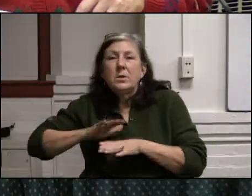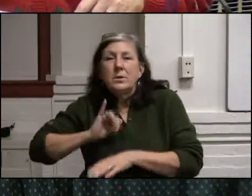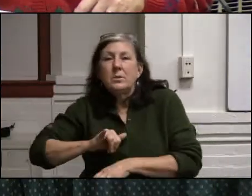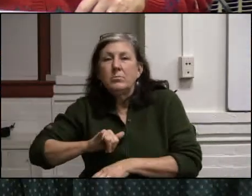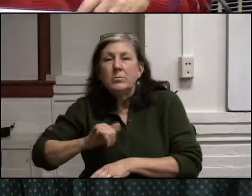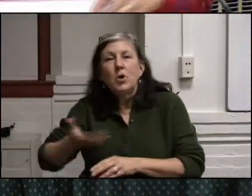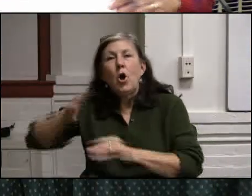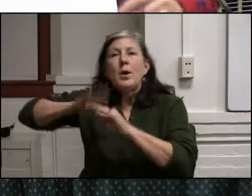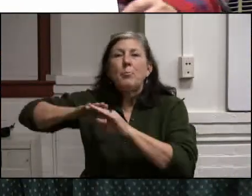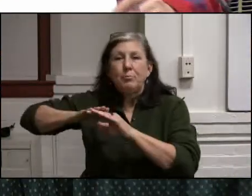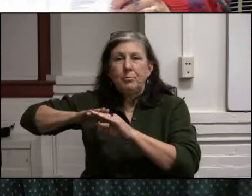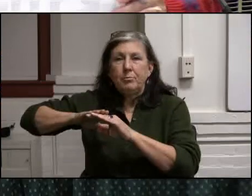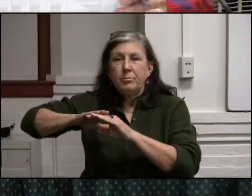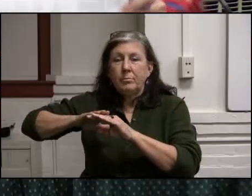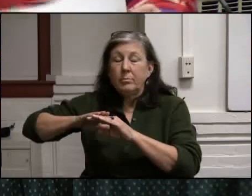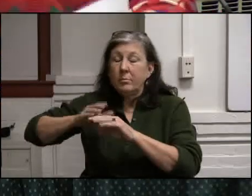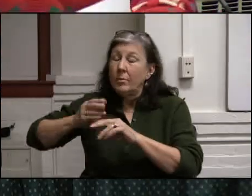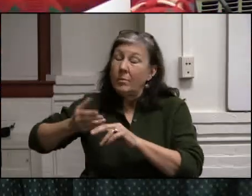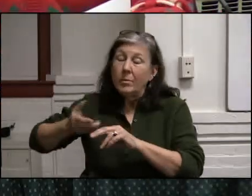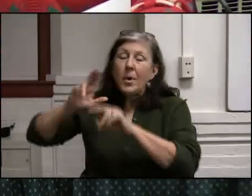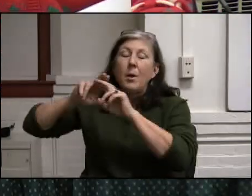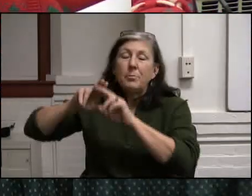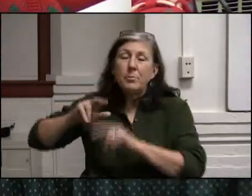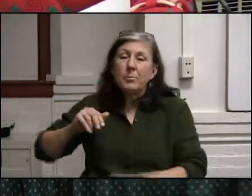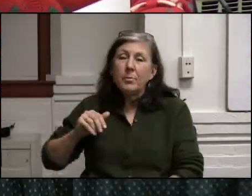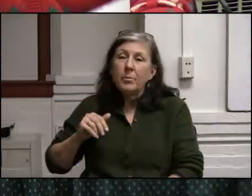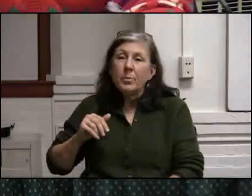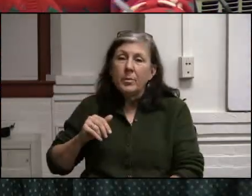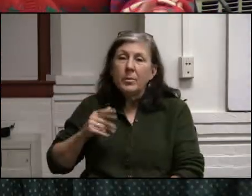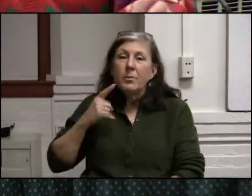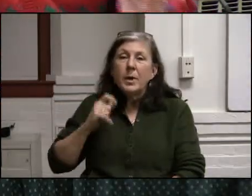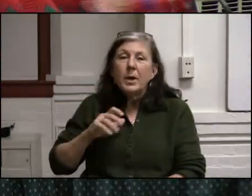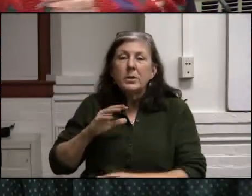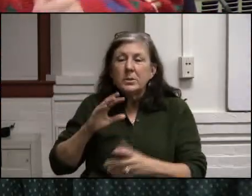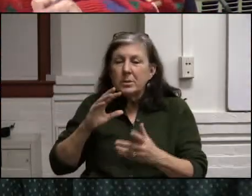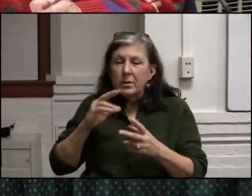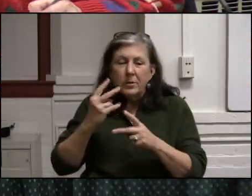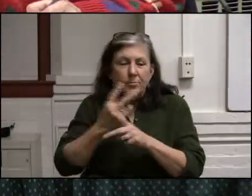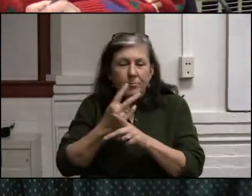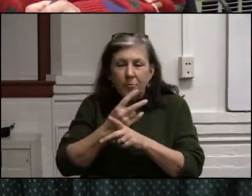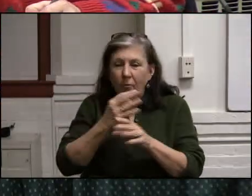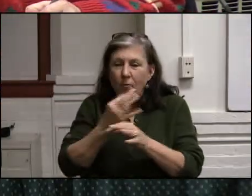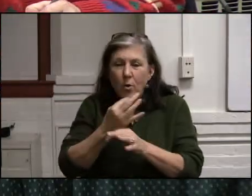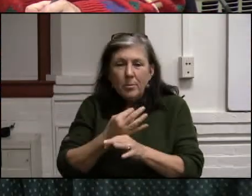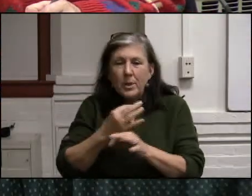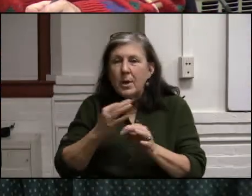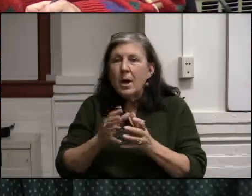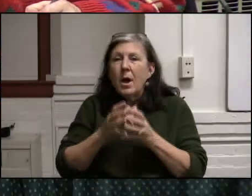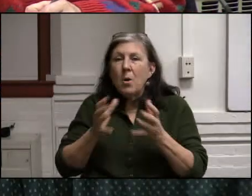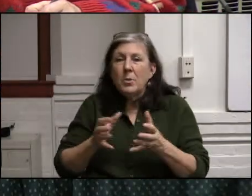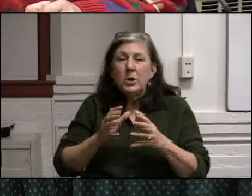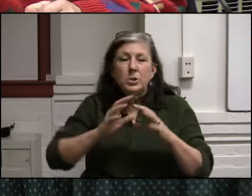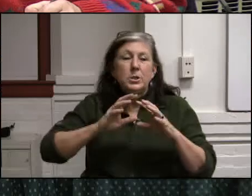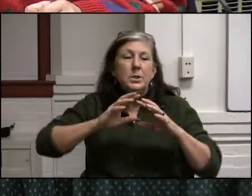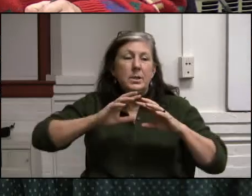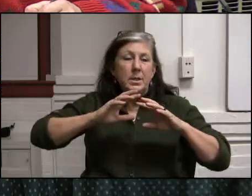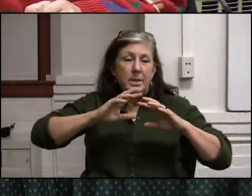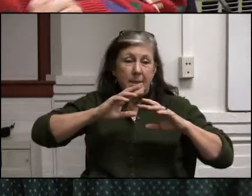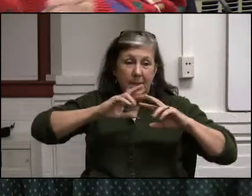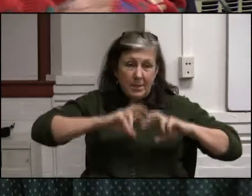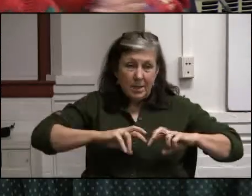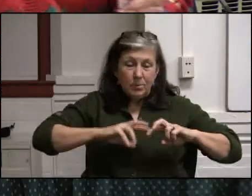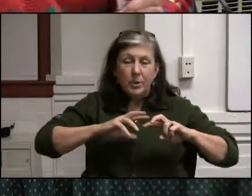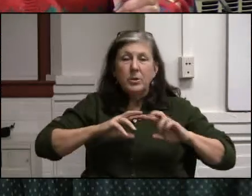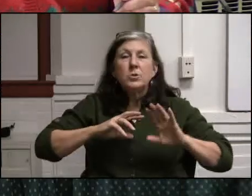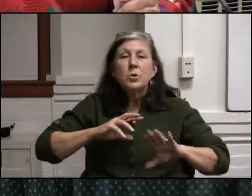up because the formula by which the amount of the assessment, so they are